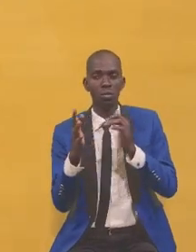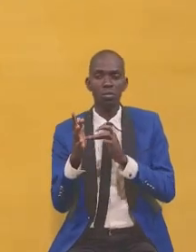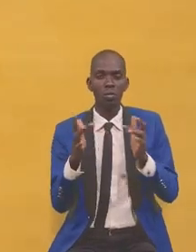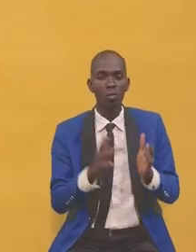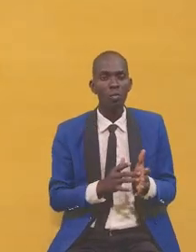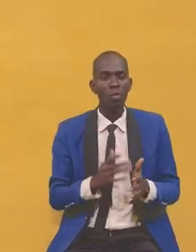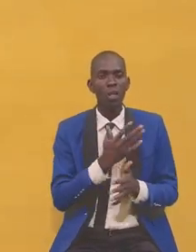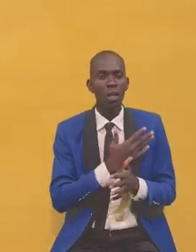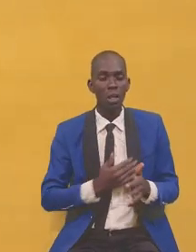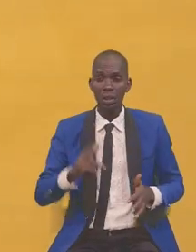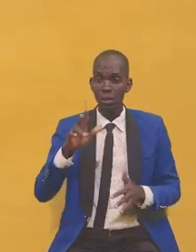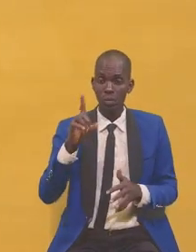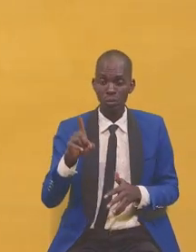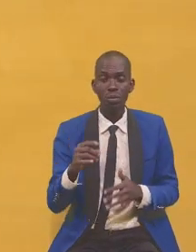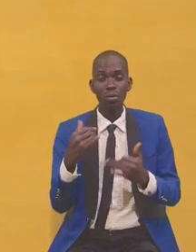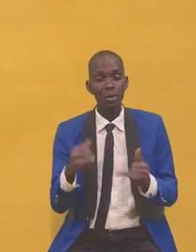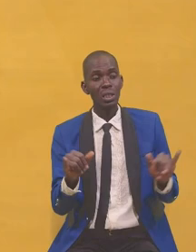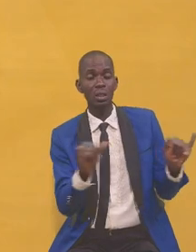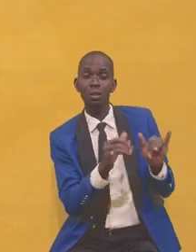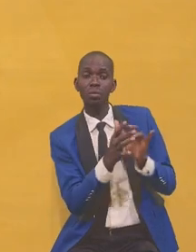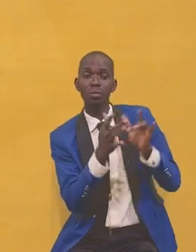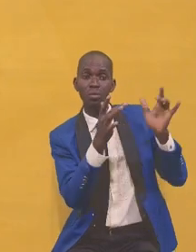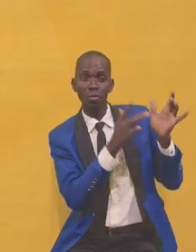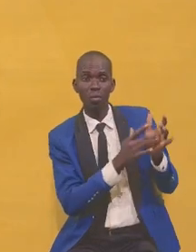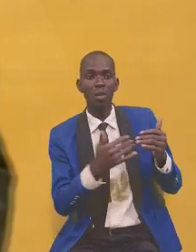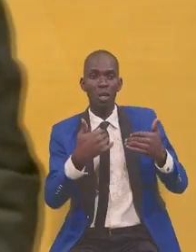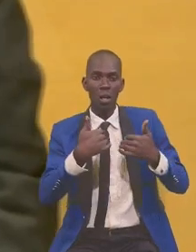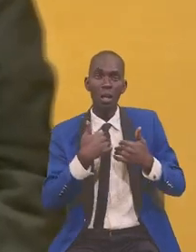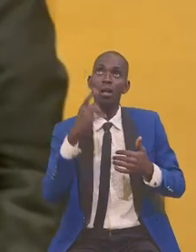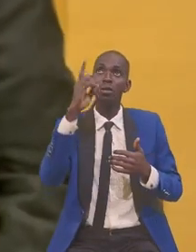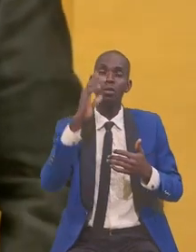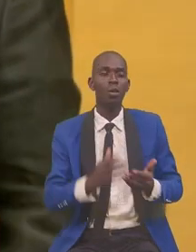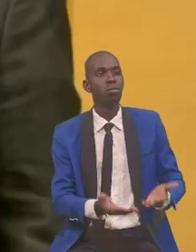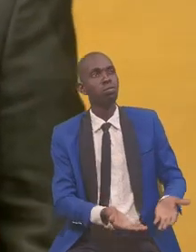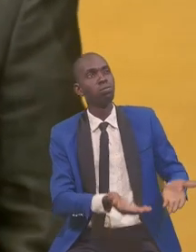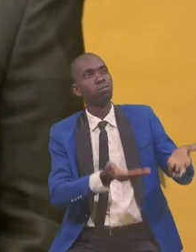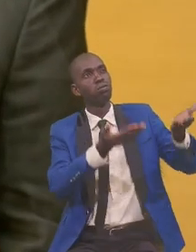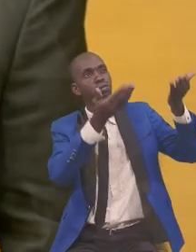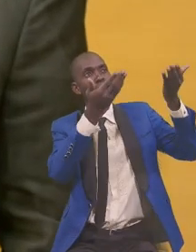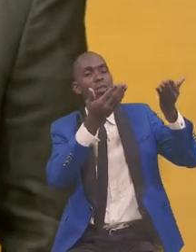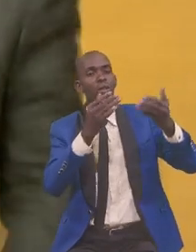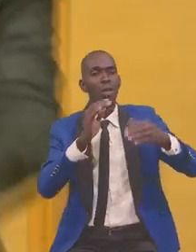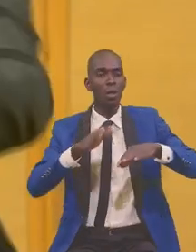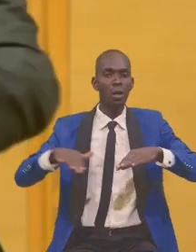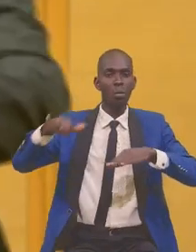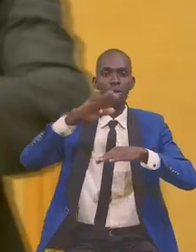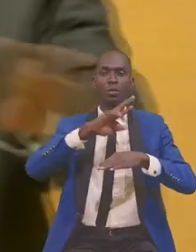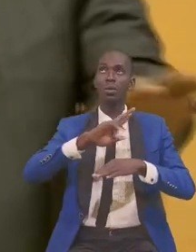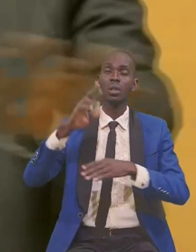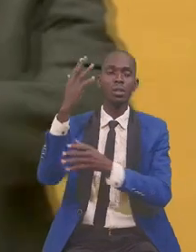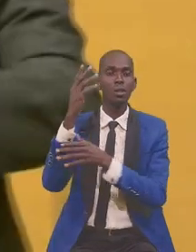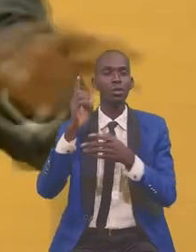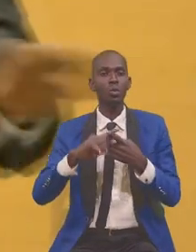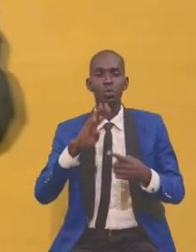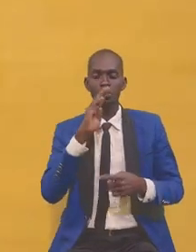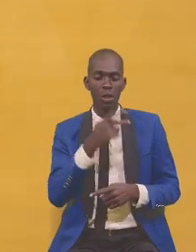as God exalted with his right hand to be a prince and a savior and for